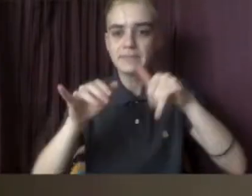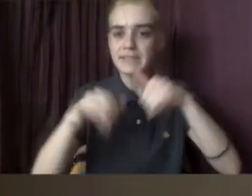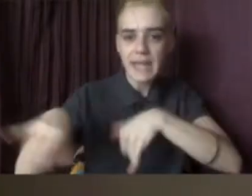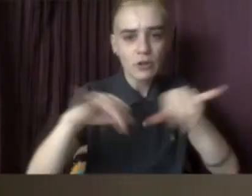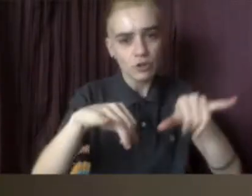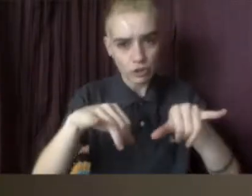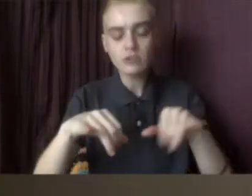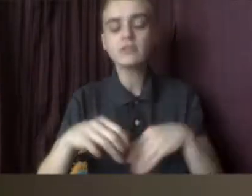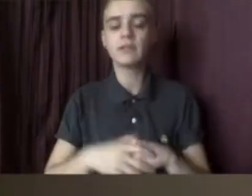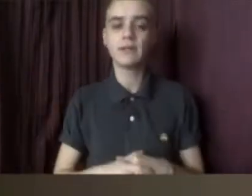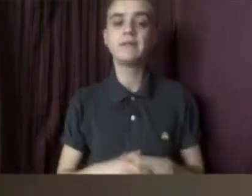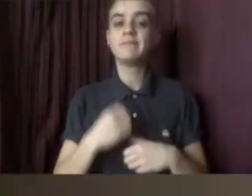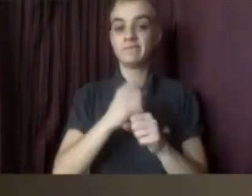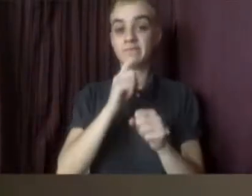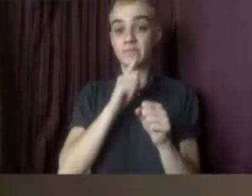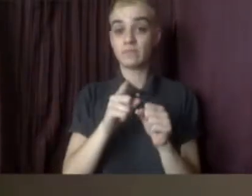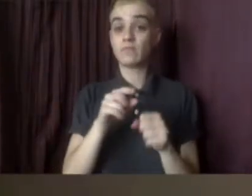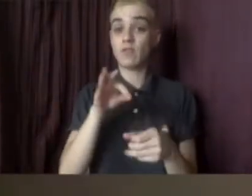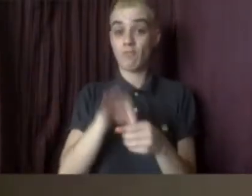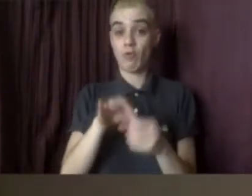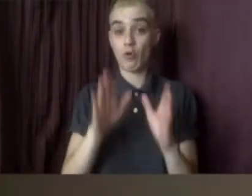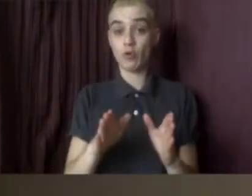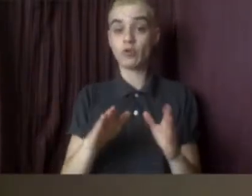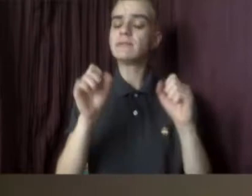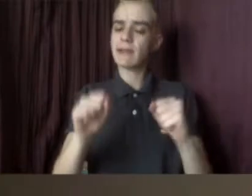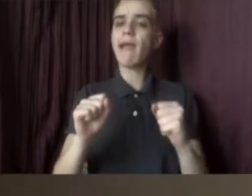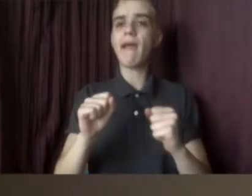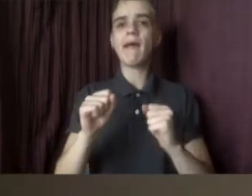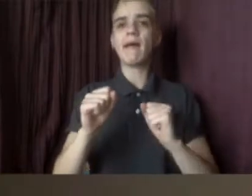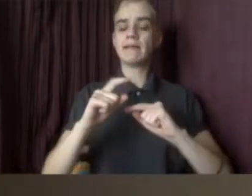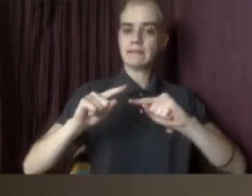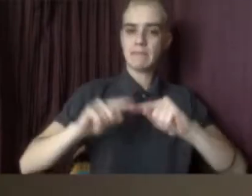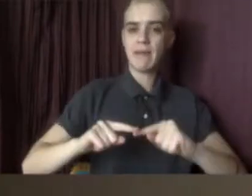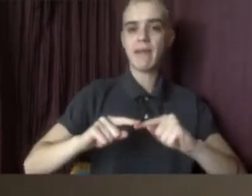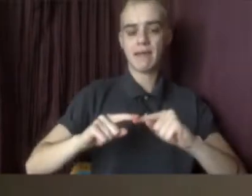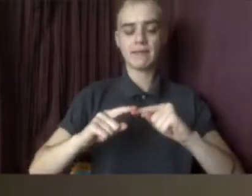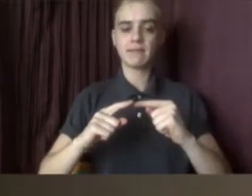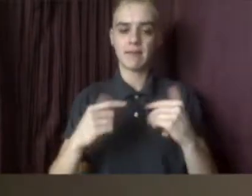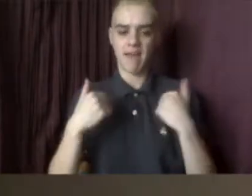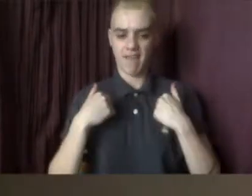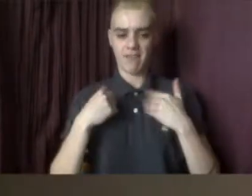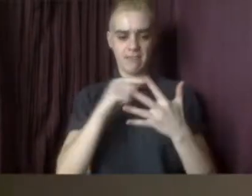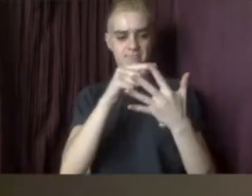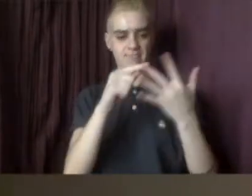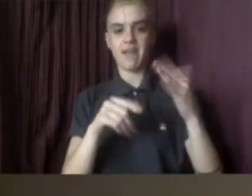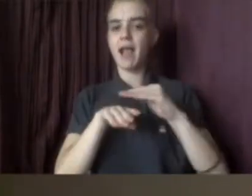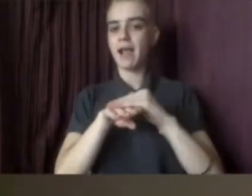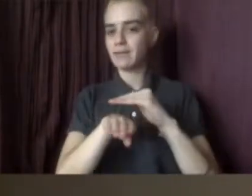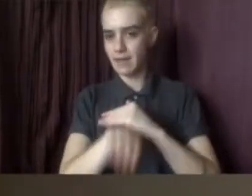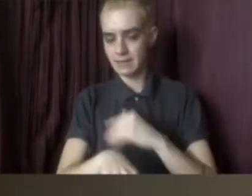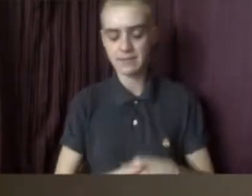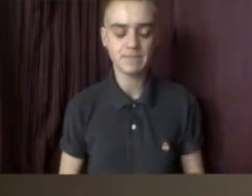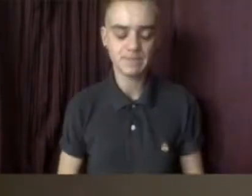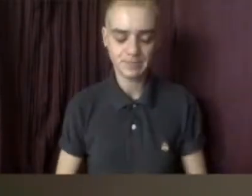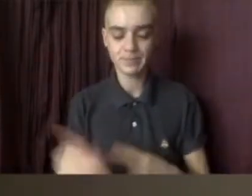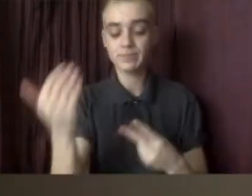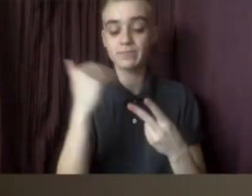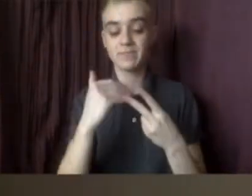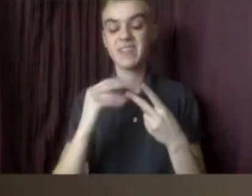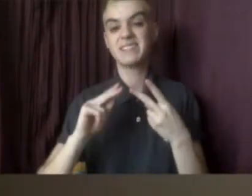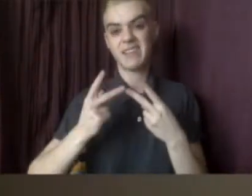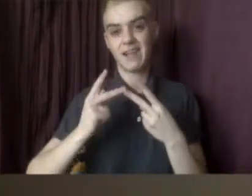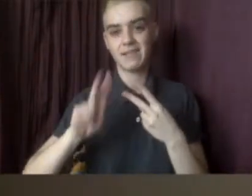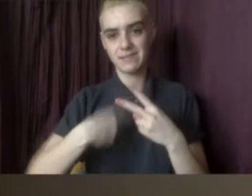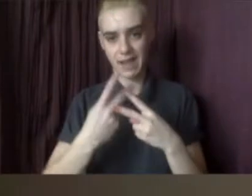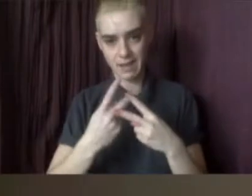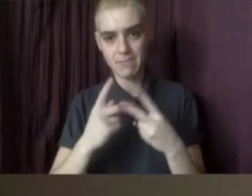of specific communities, like my colleague Dara's work. These are often historically disenfranchised